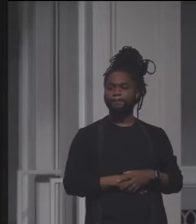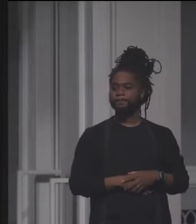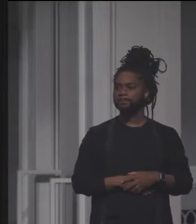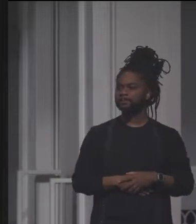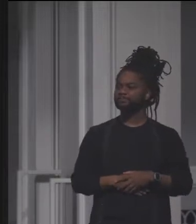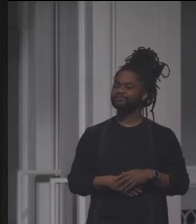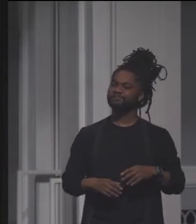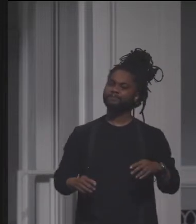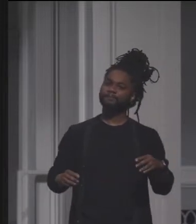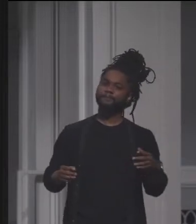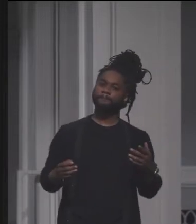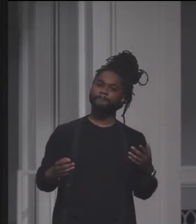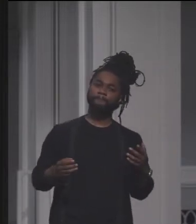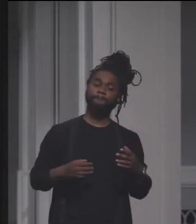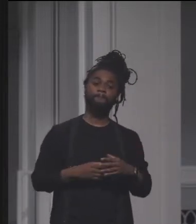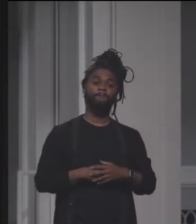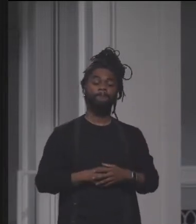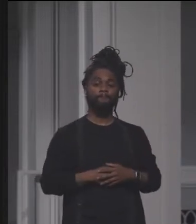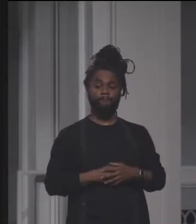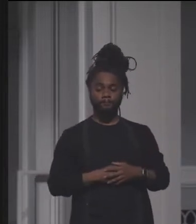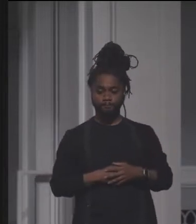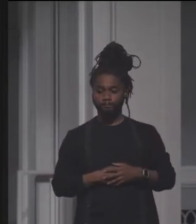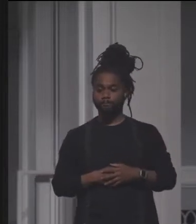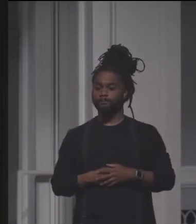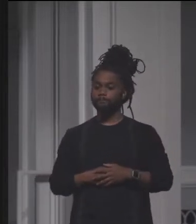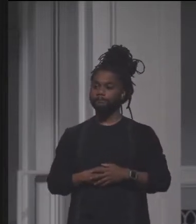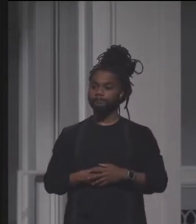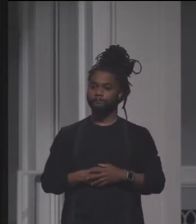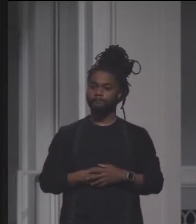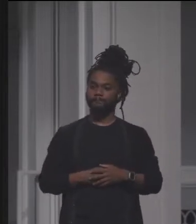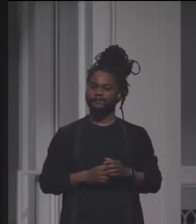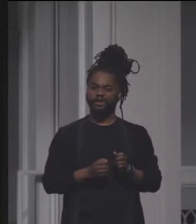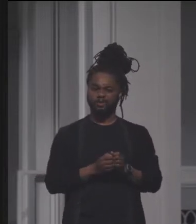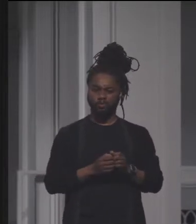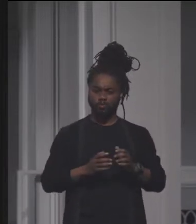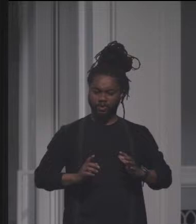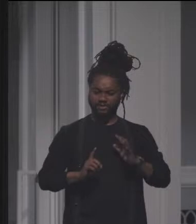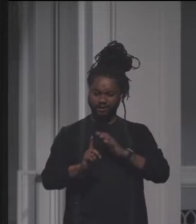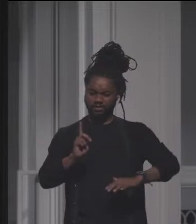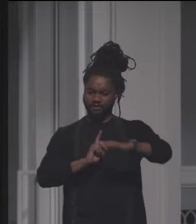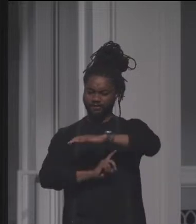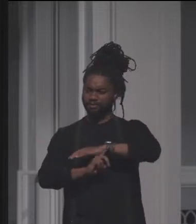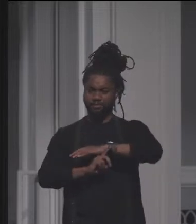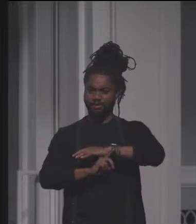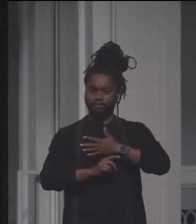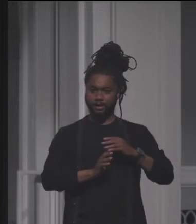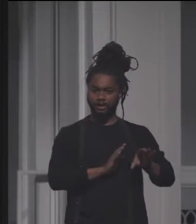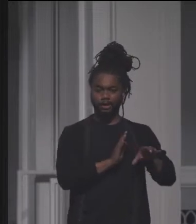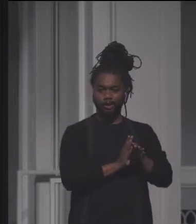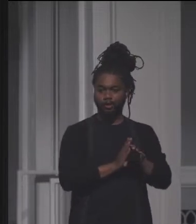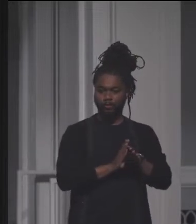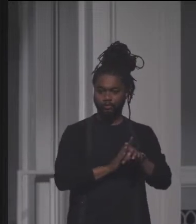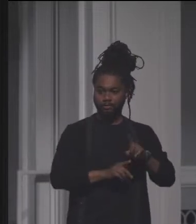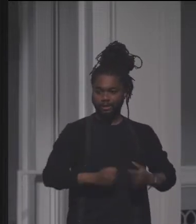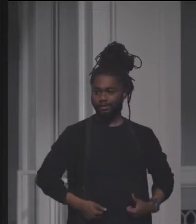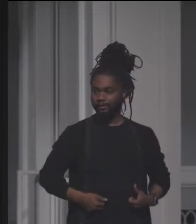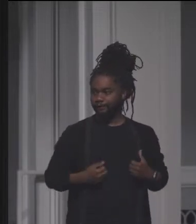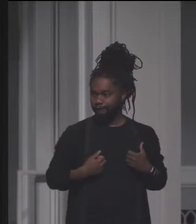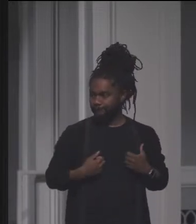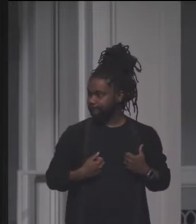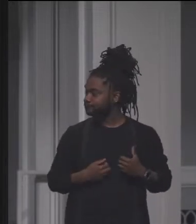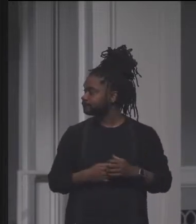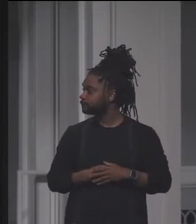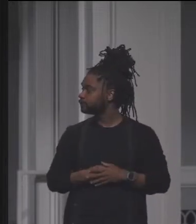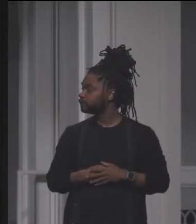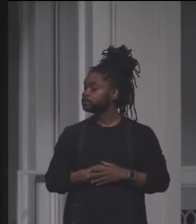think my characters could exist without their outside world. And then also thinking